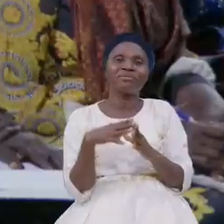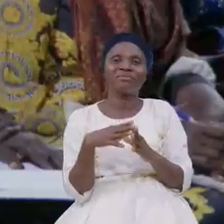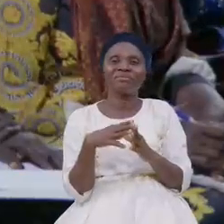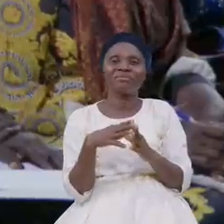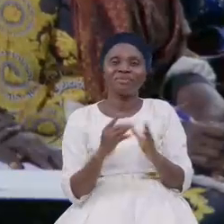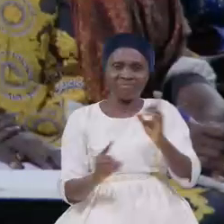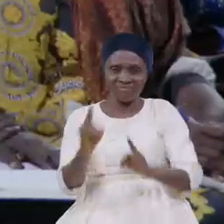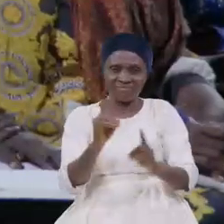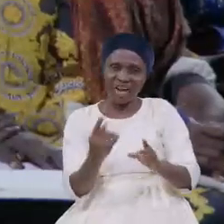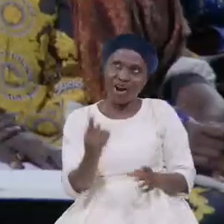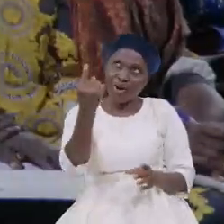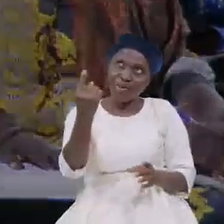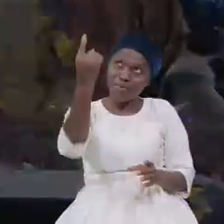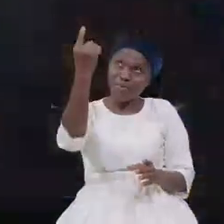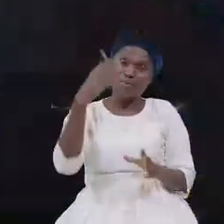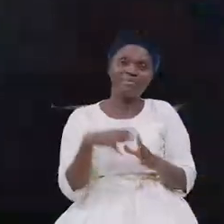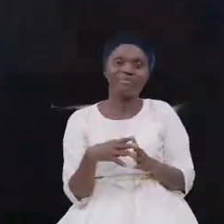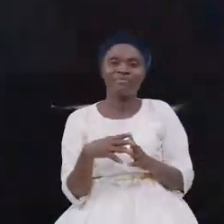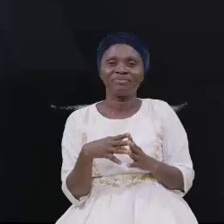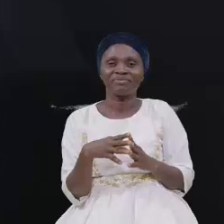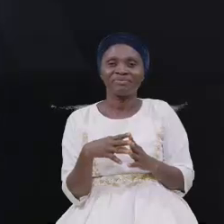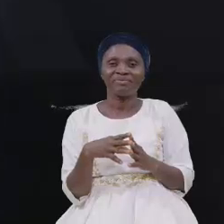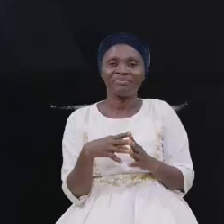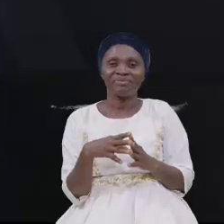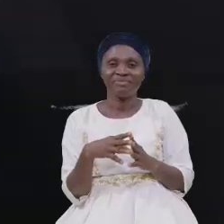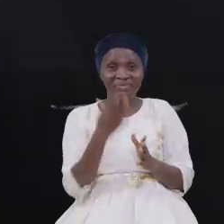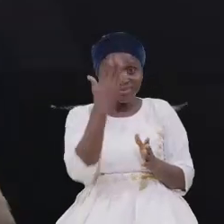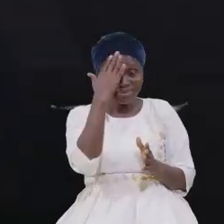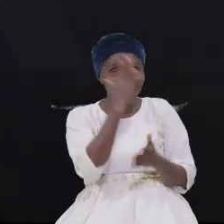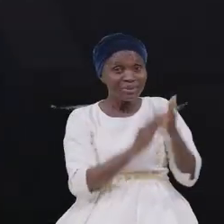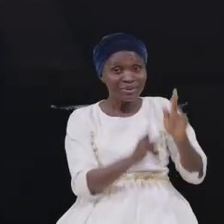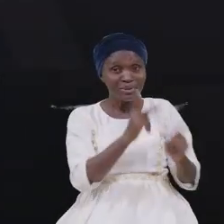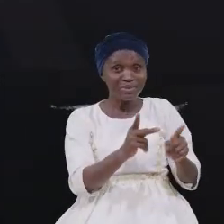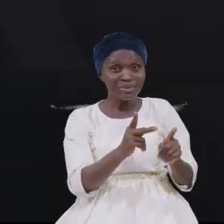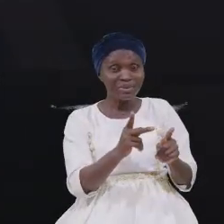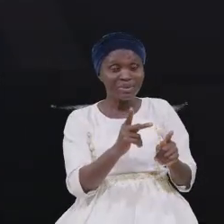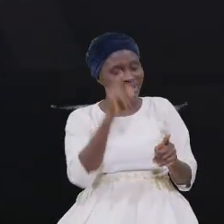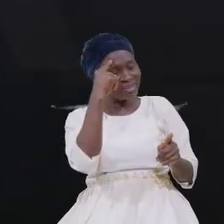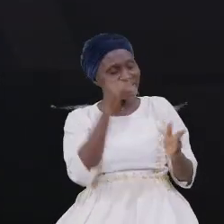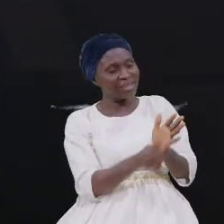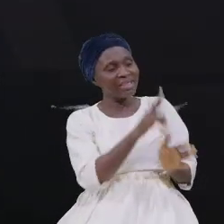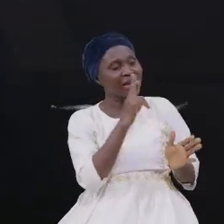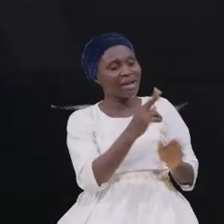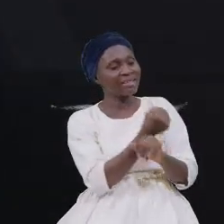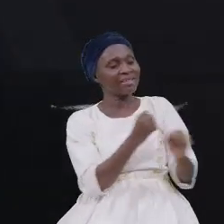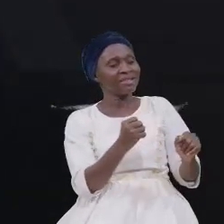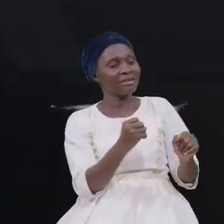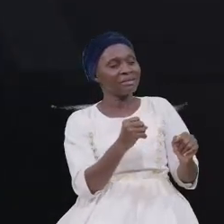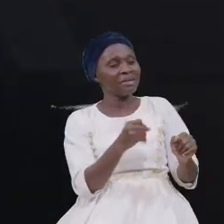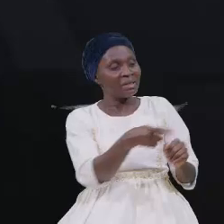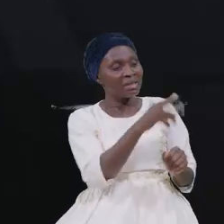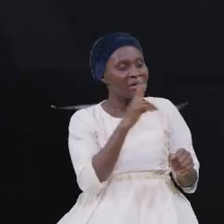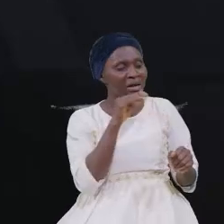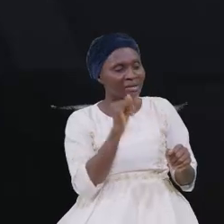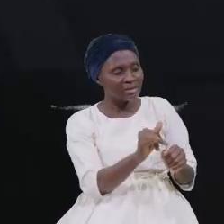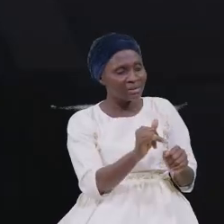Up. You see, there are people who think they are saved and are still looking down and are still